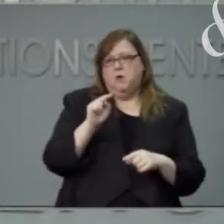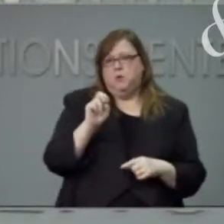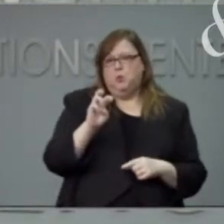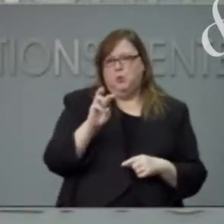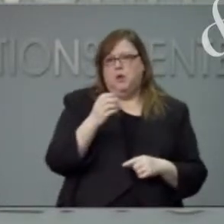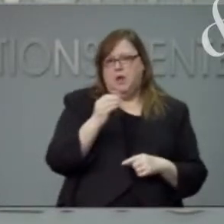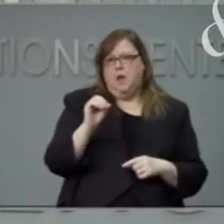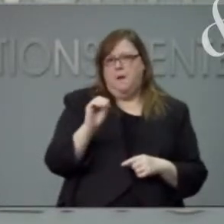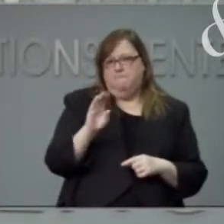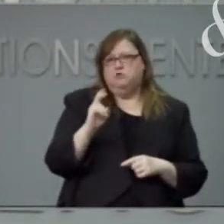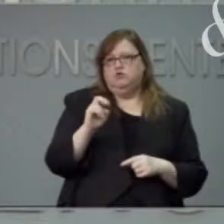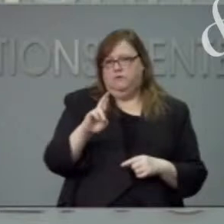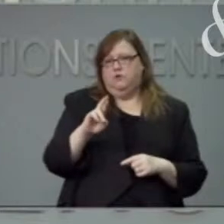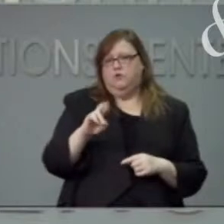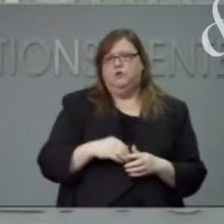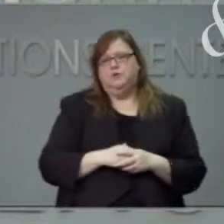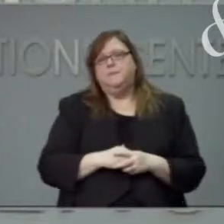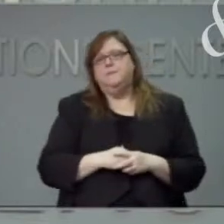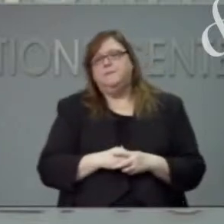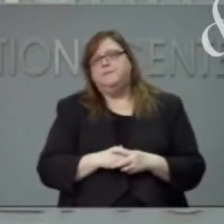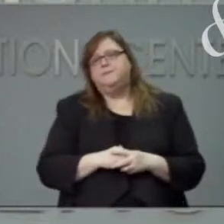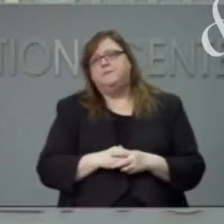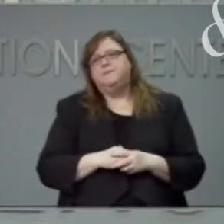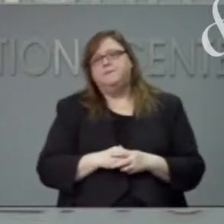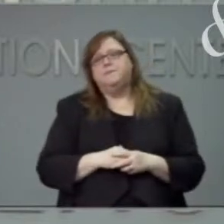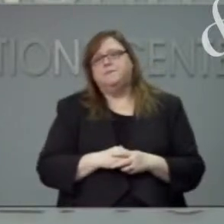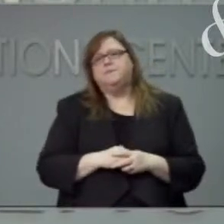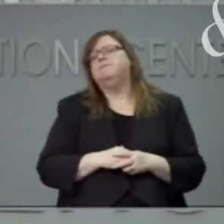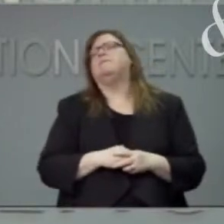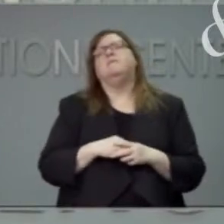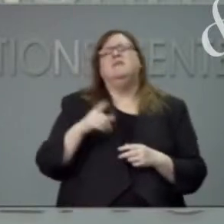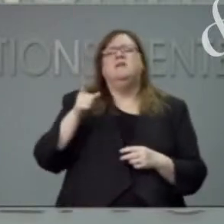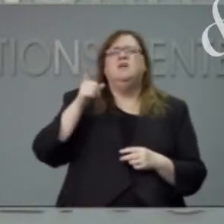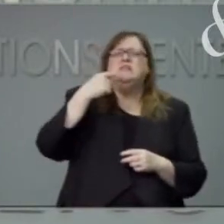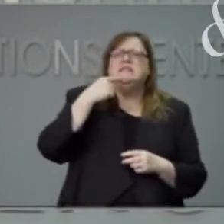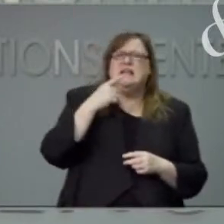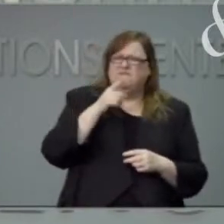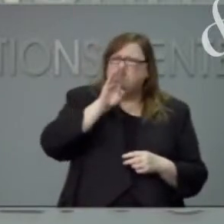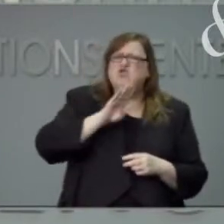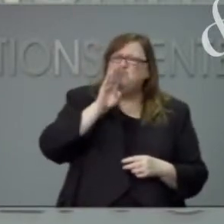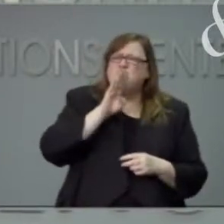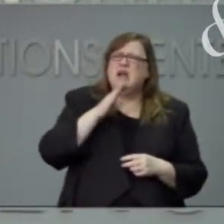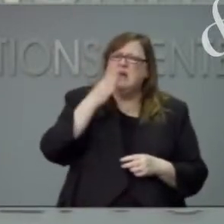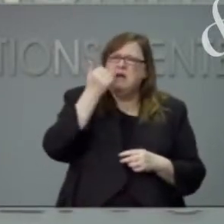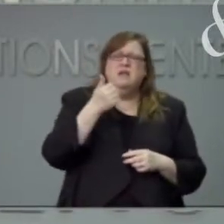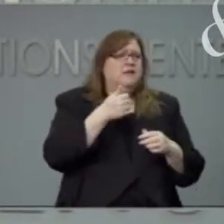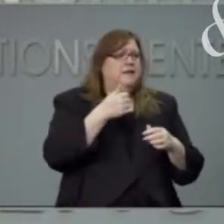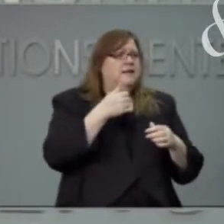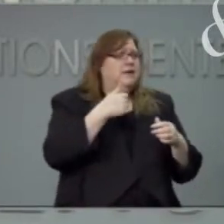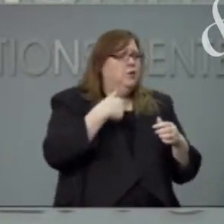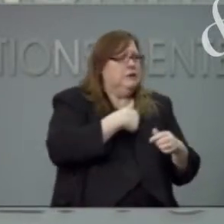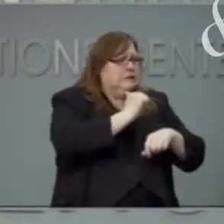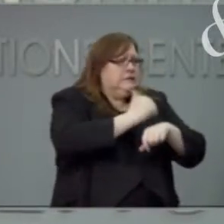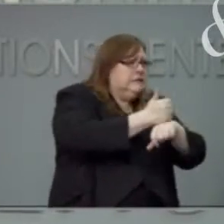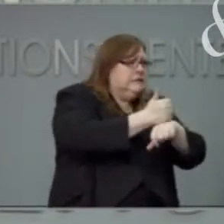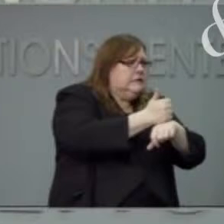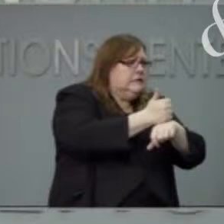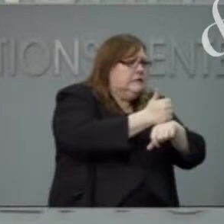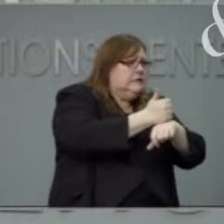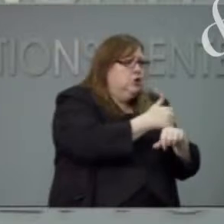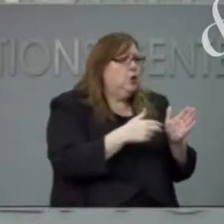Hi, thanks for taking the follow-up. Well, you said that it's frustrating that the opposite is coming out of Washington. So what do you do then